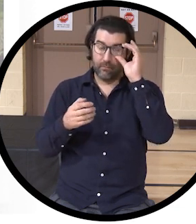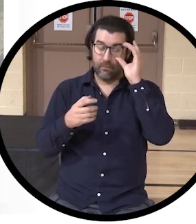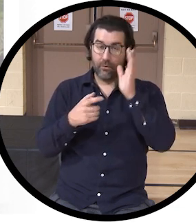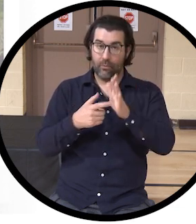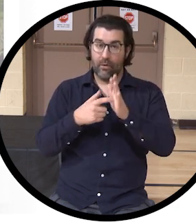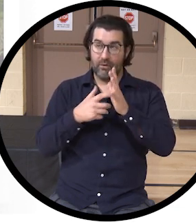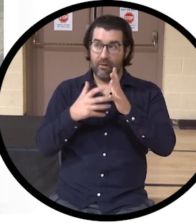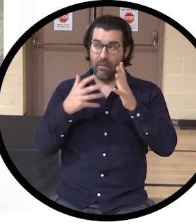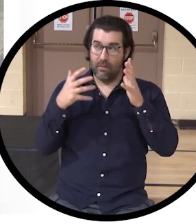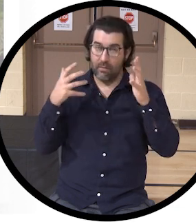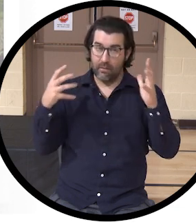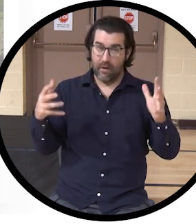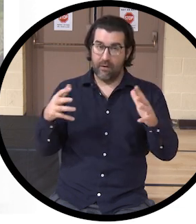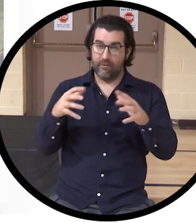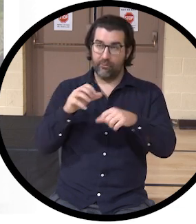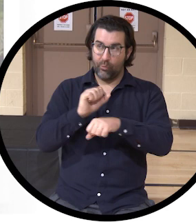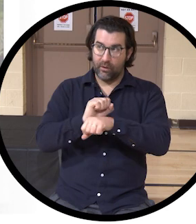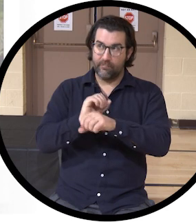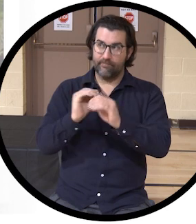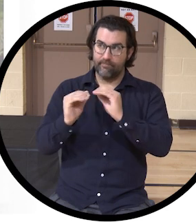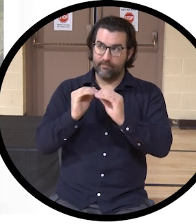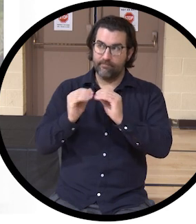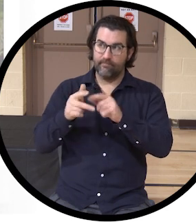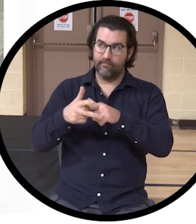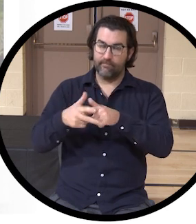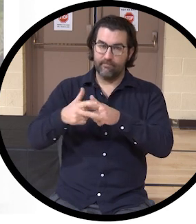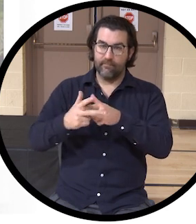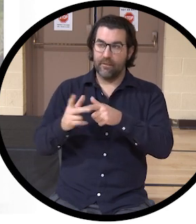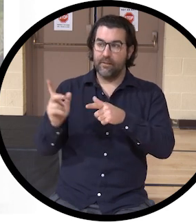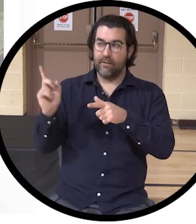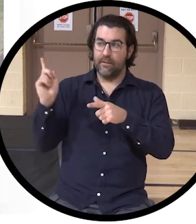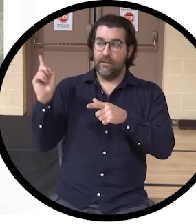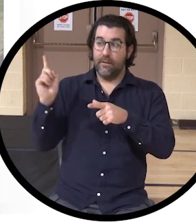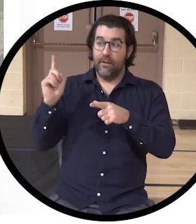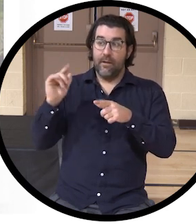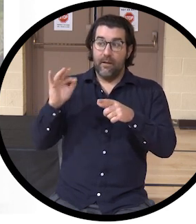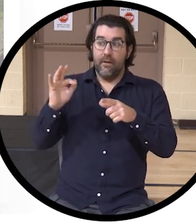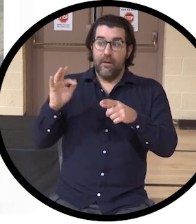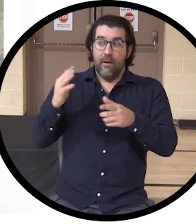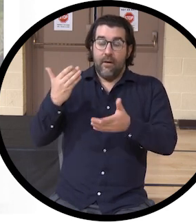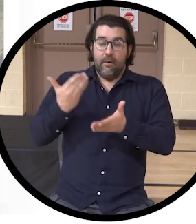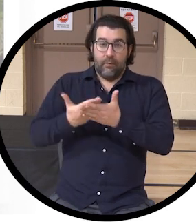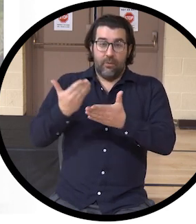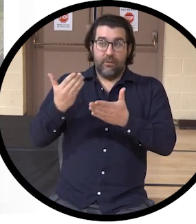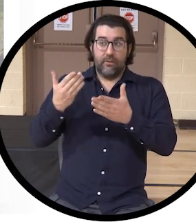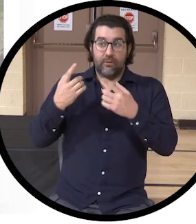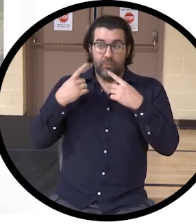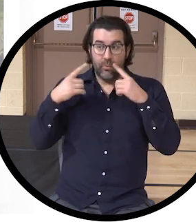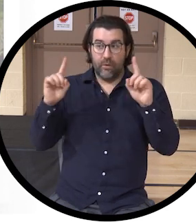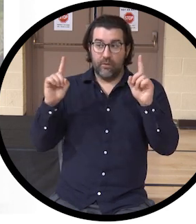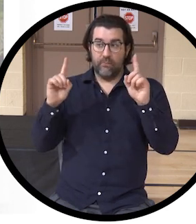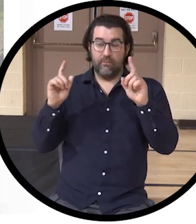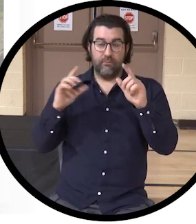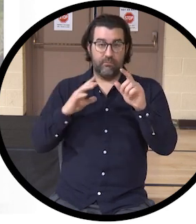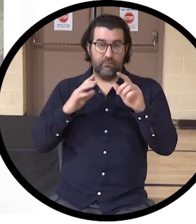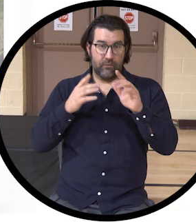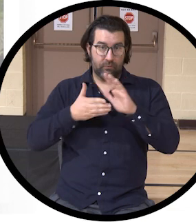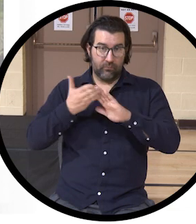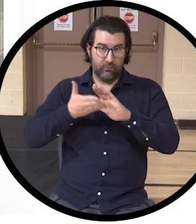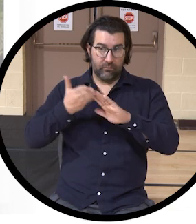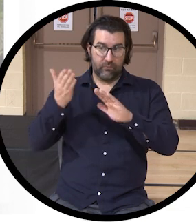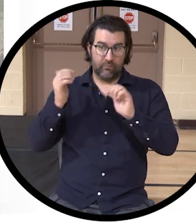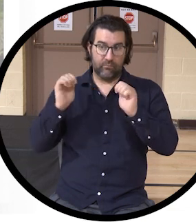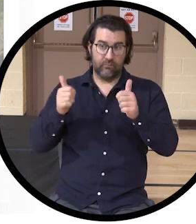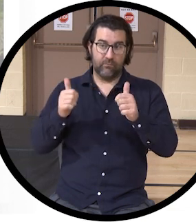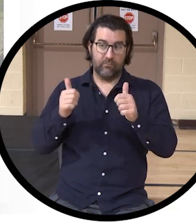So I do think it would be wonderful if, this proves that this geometry can work, that this design is working. Of course,